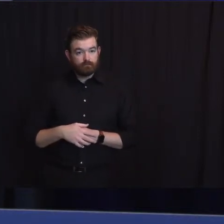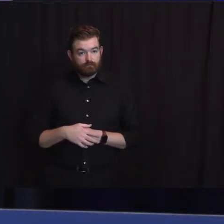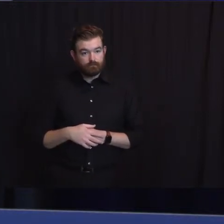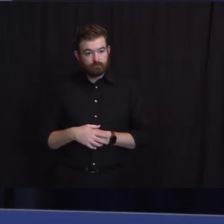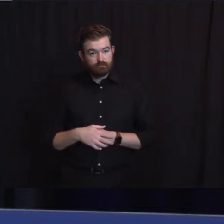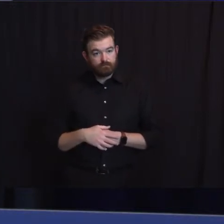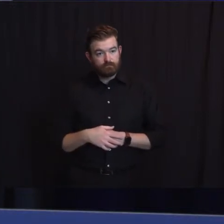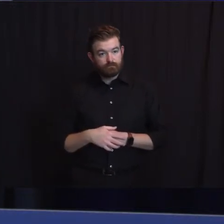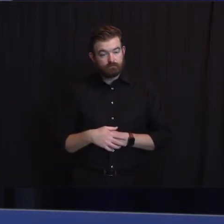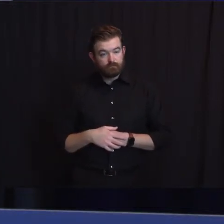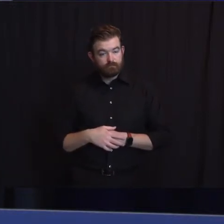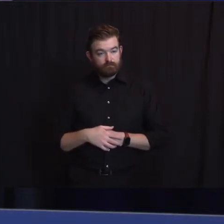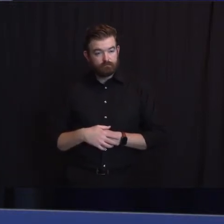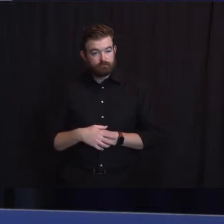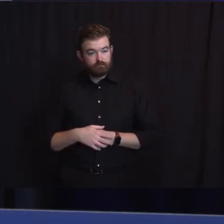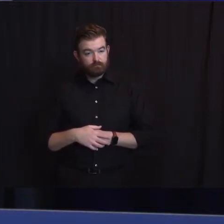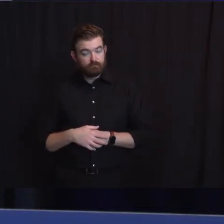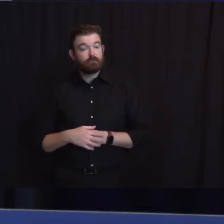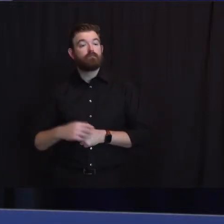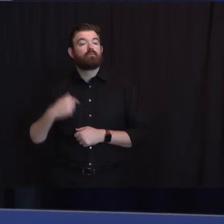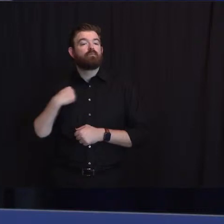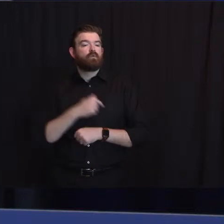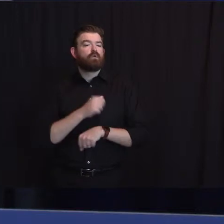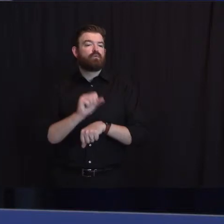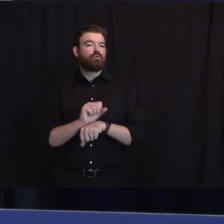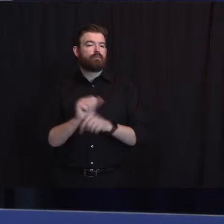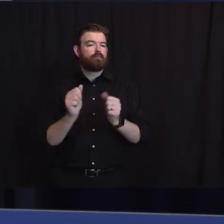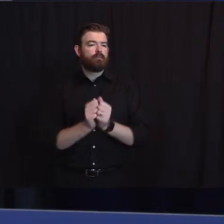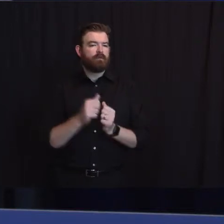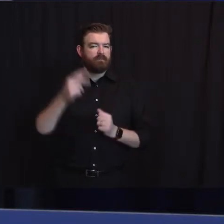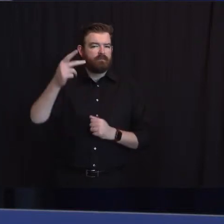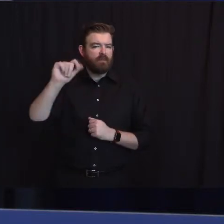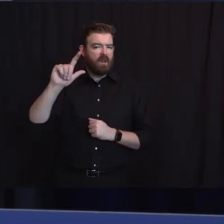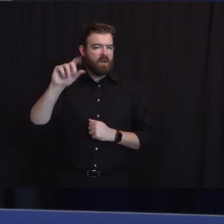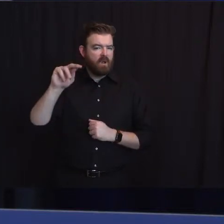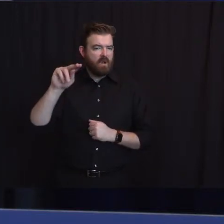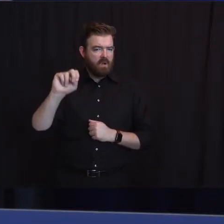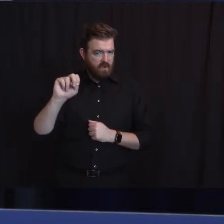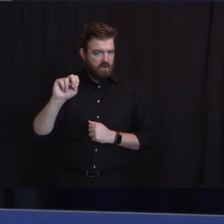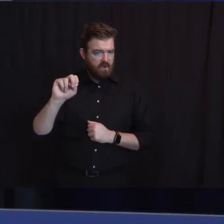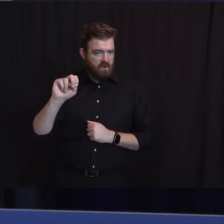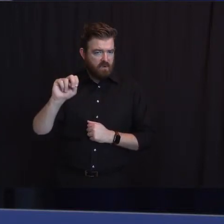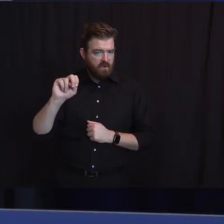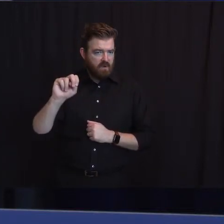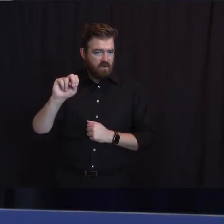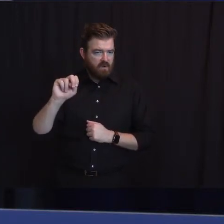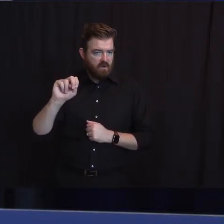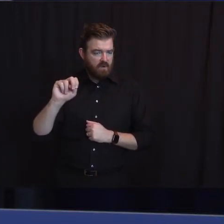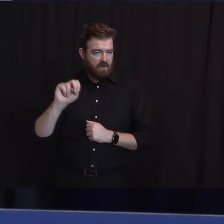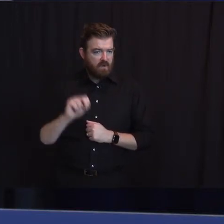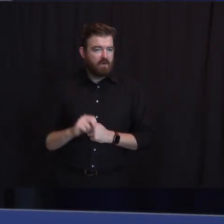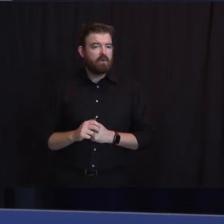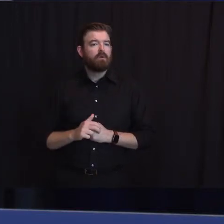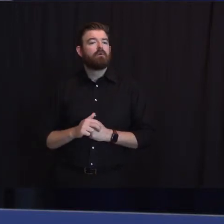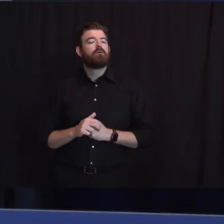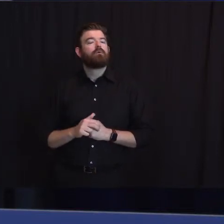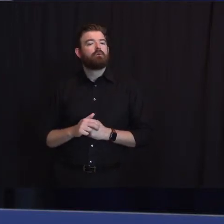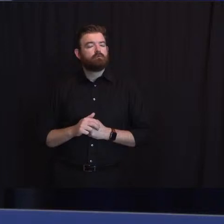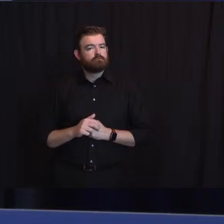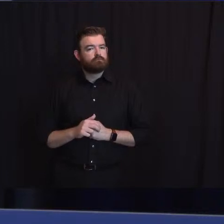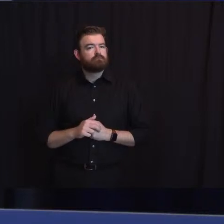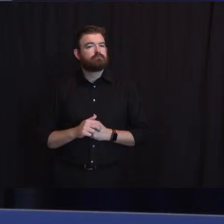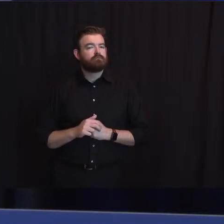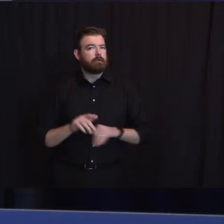the Asbury Park Boardwalk this Friday to highlight this vaccination partnership. These pop-up clinics are